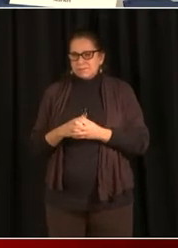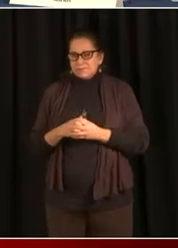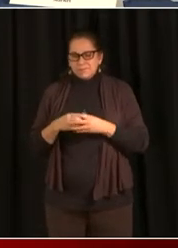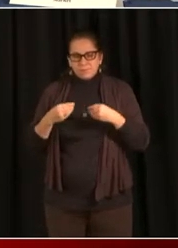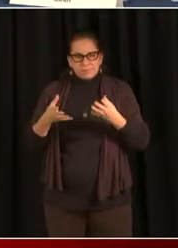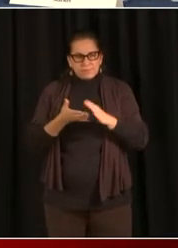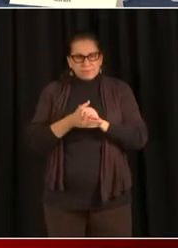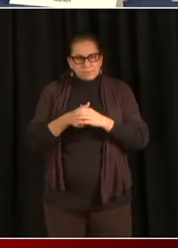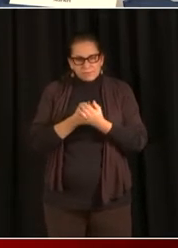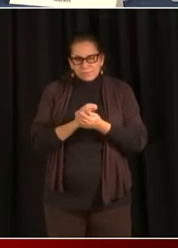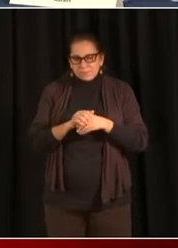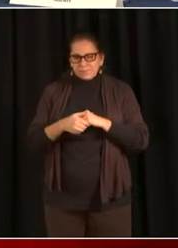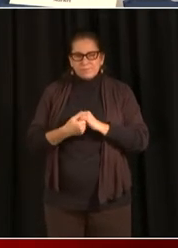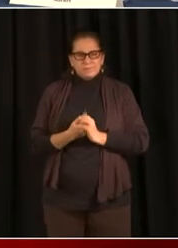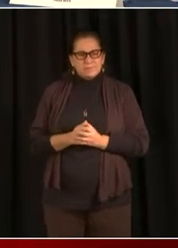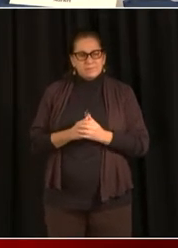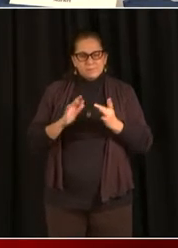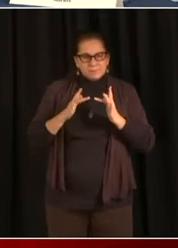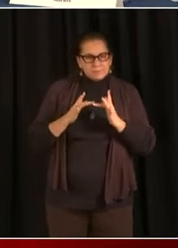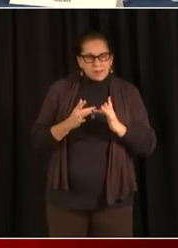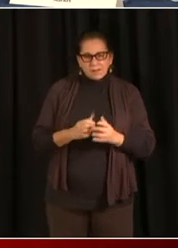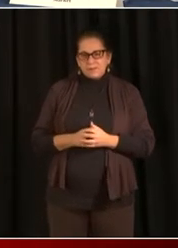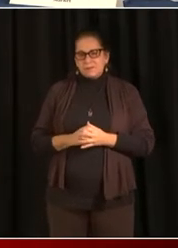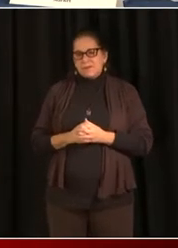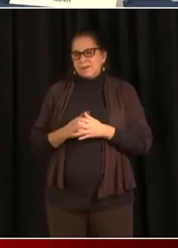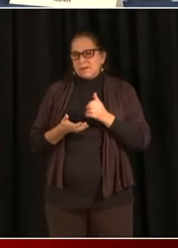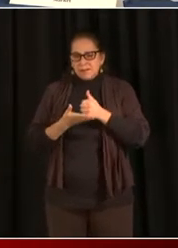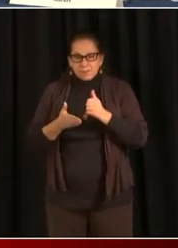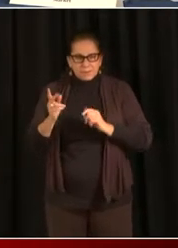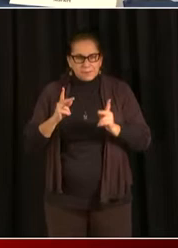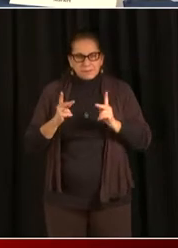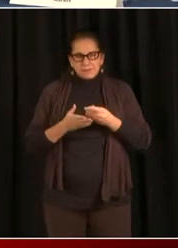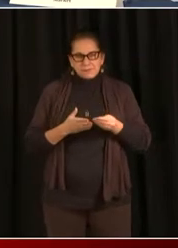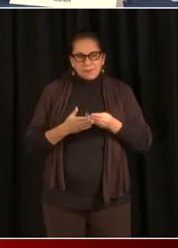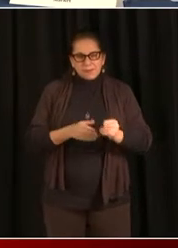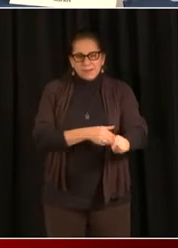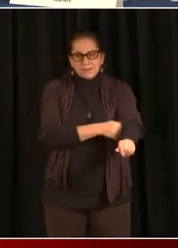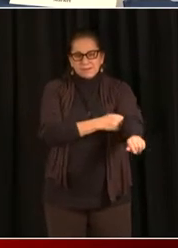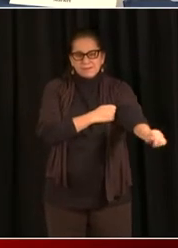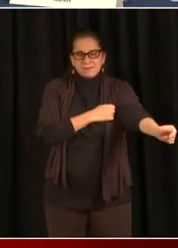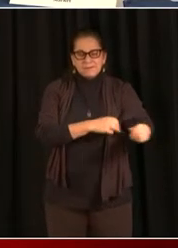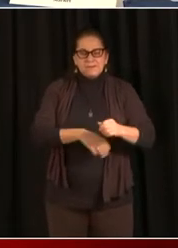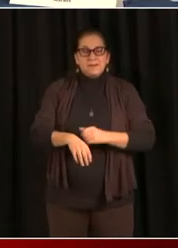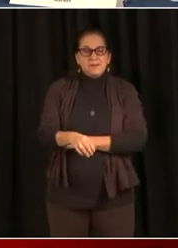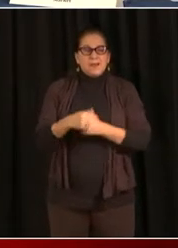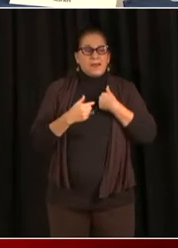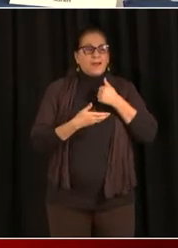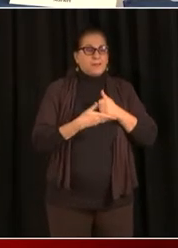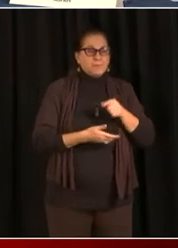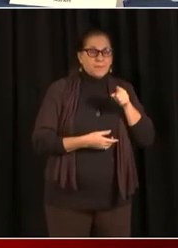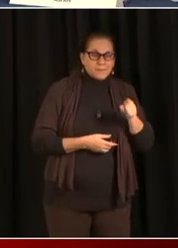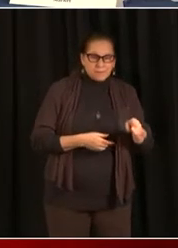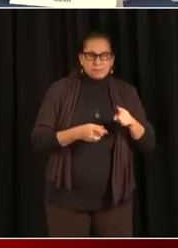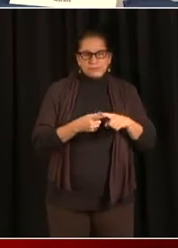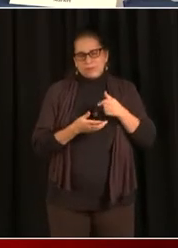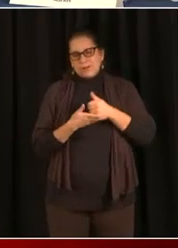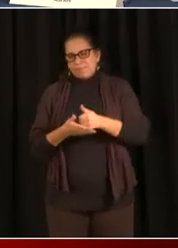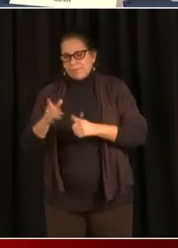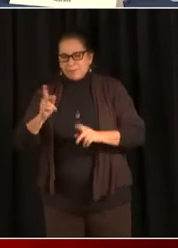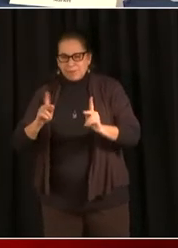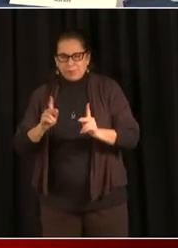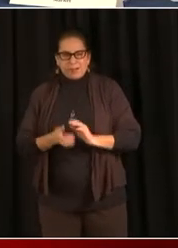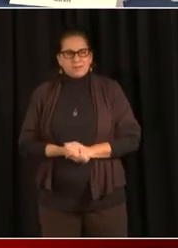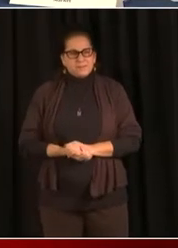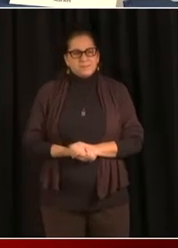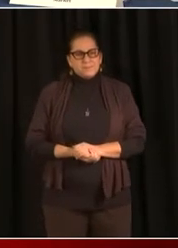how they can be kept safe, how they can still come and shop and spend time with those retailers. So critically important. A lot of us